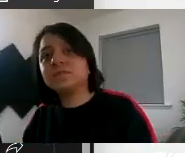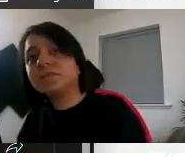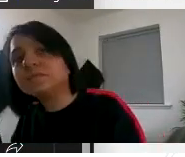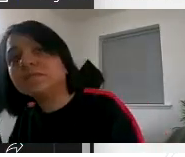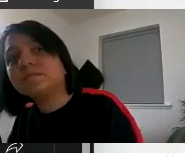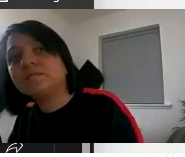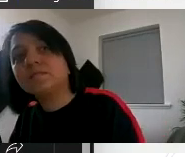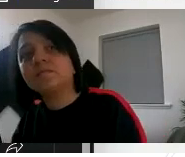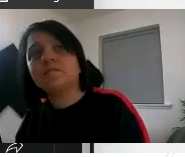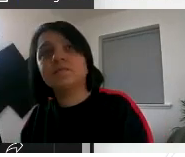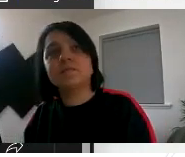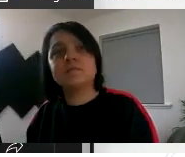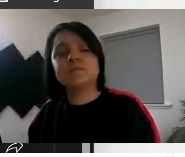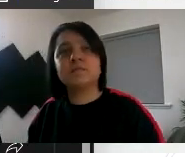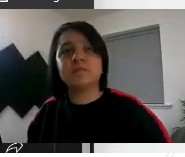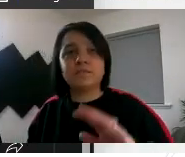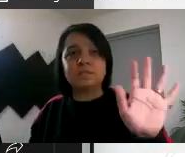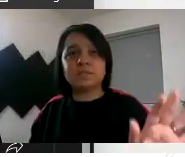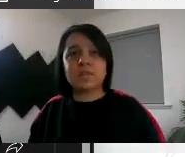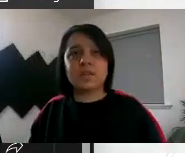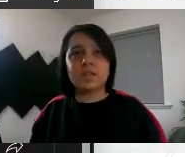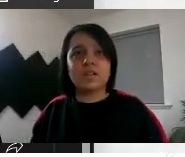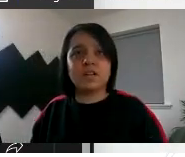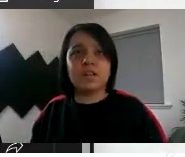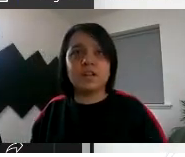Oh, we can't hear you. Joyce, you're on mute.